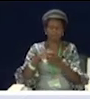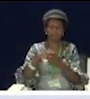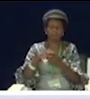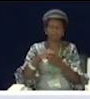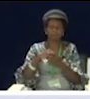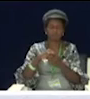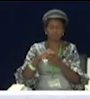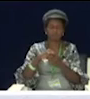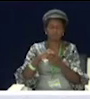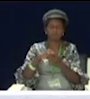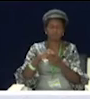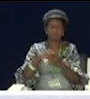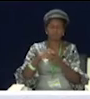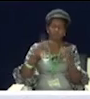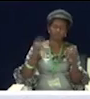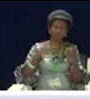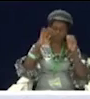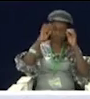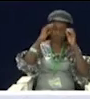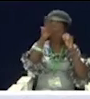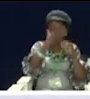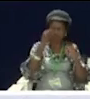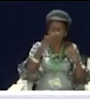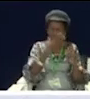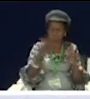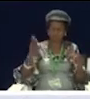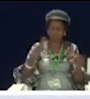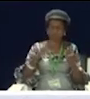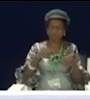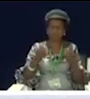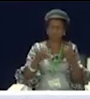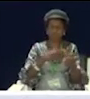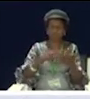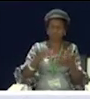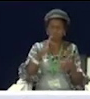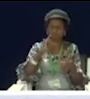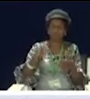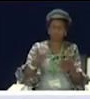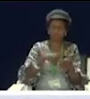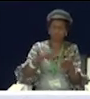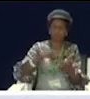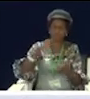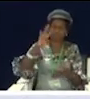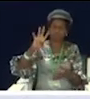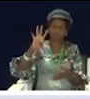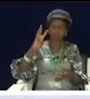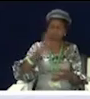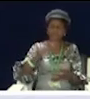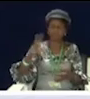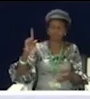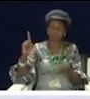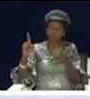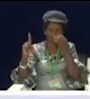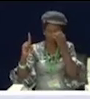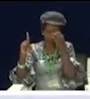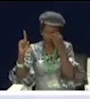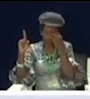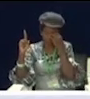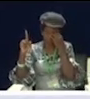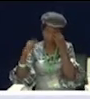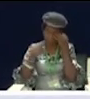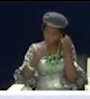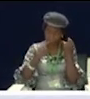The beauty of it, however, is this. Psalm 46 verse 1. Psalm 46 verse 1